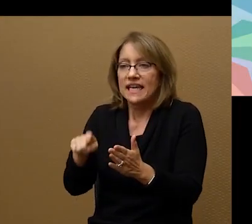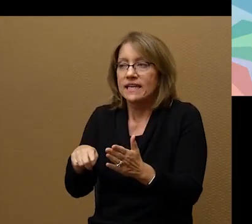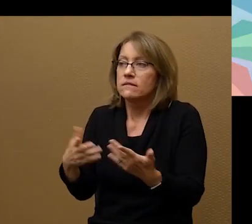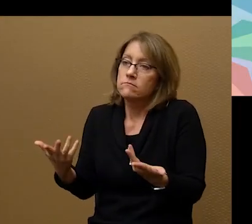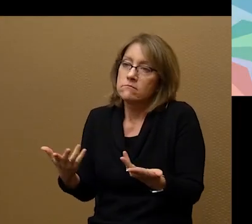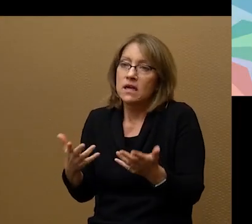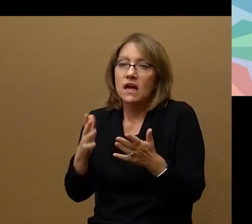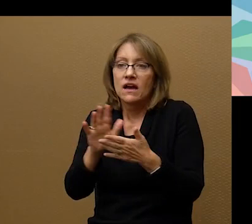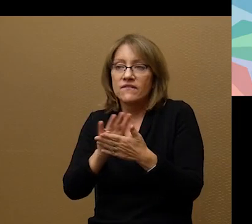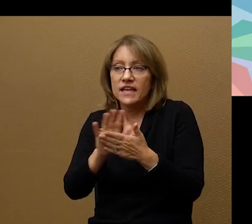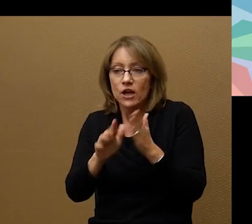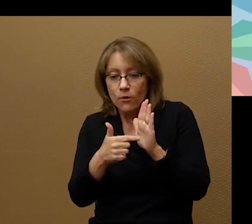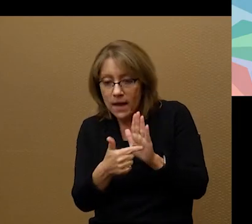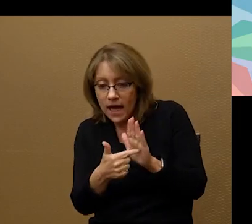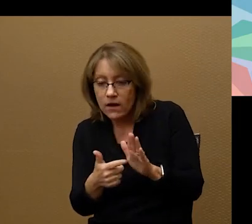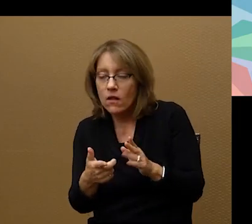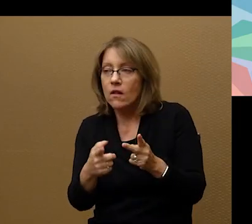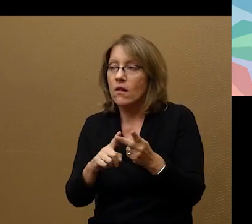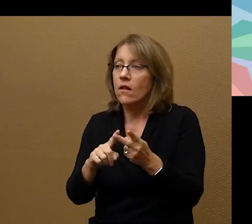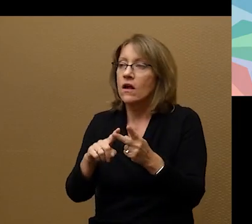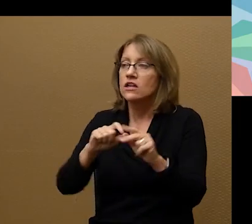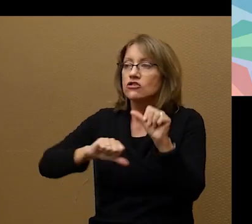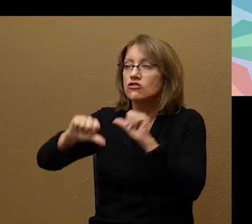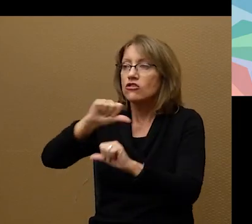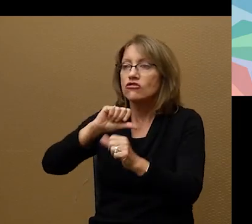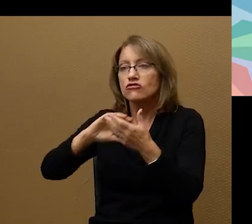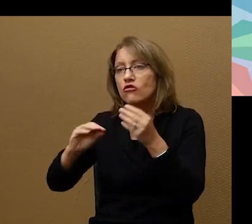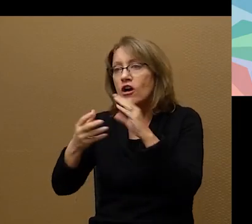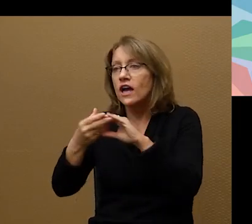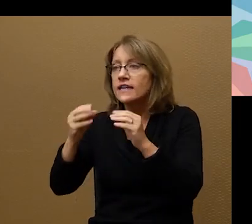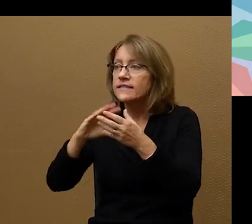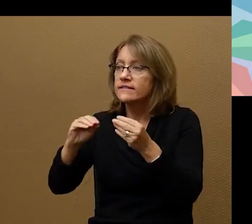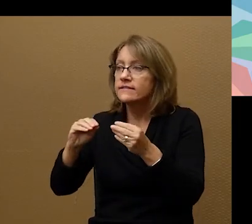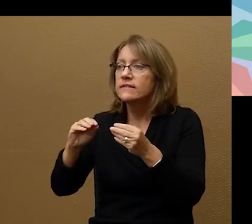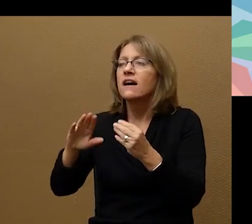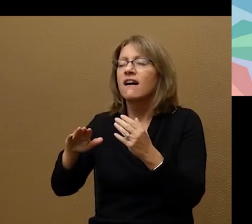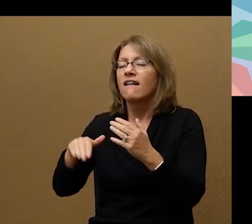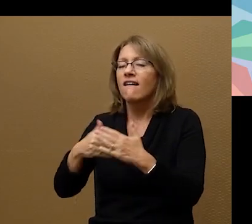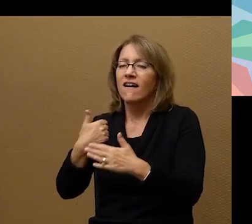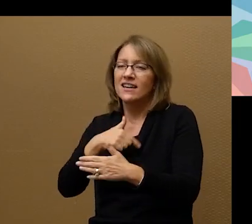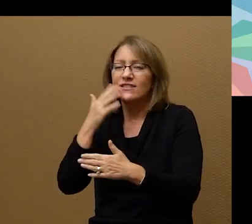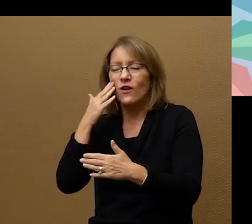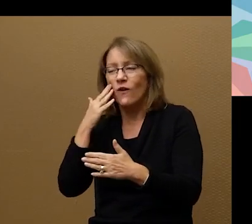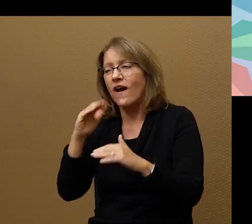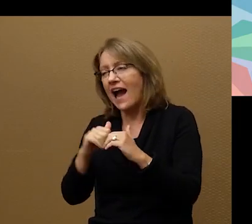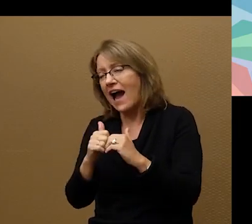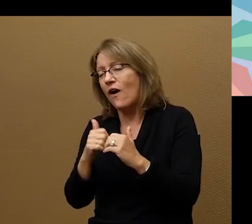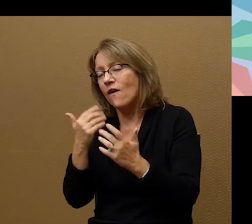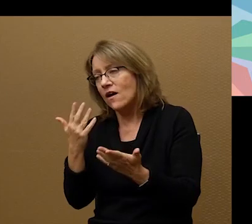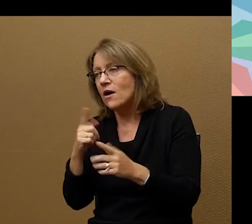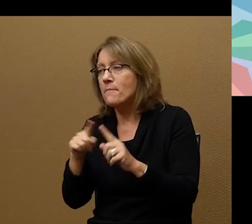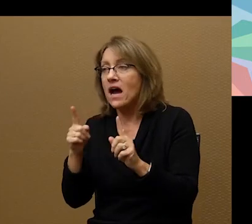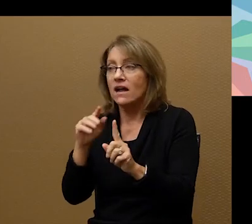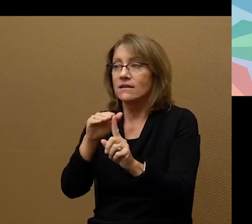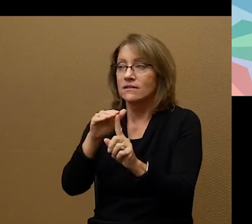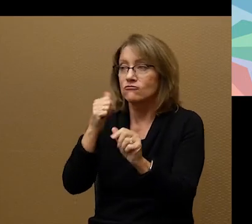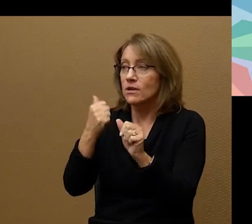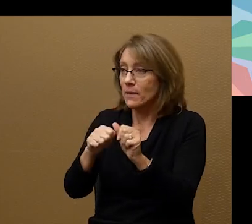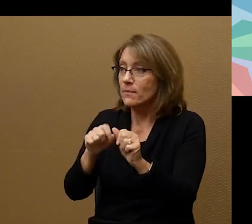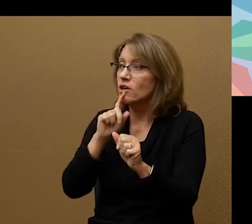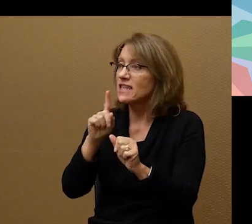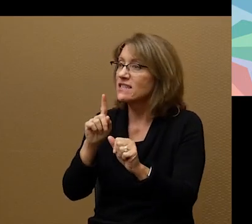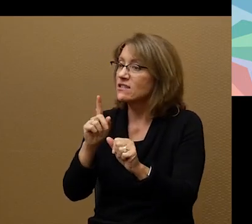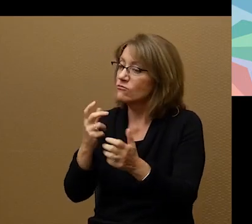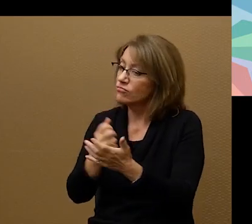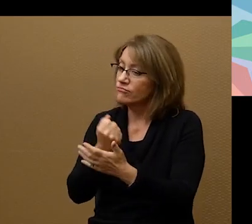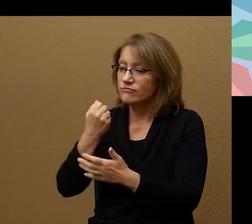social stories. I know a lot of us already know how to do this. This is just a reminder. These are really, really useful. If you